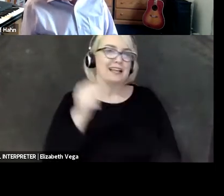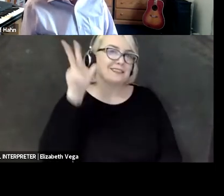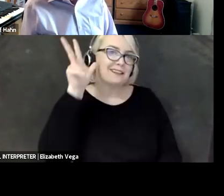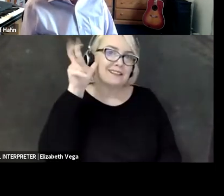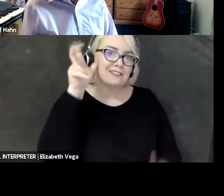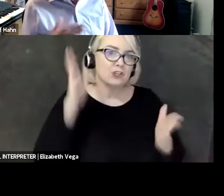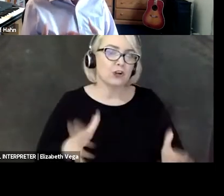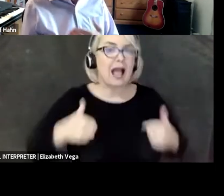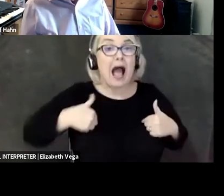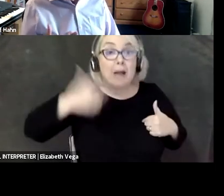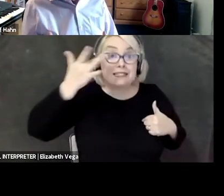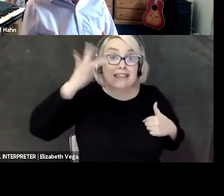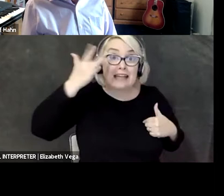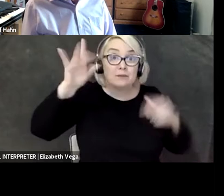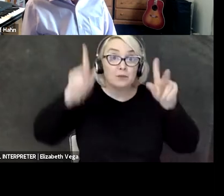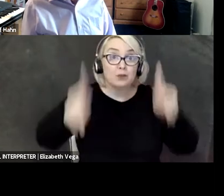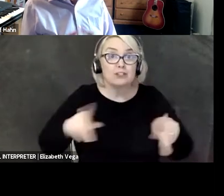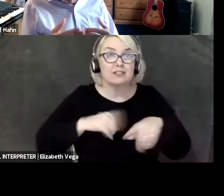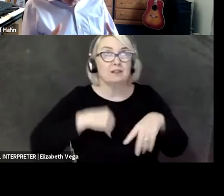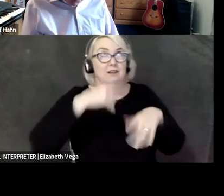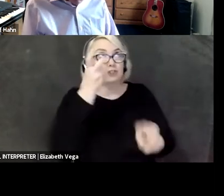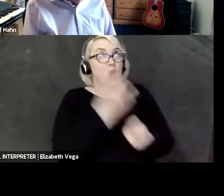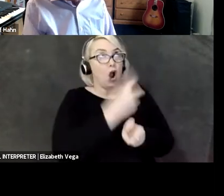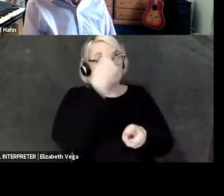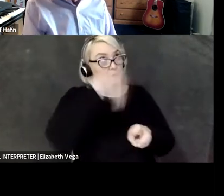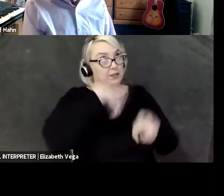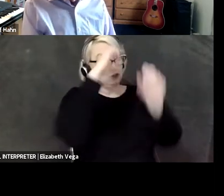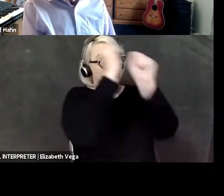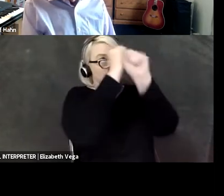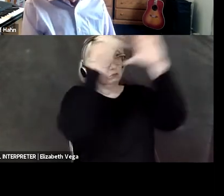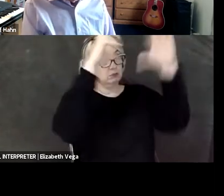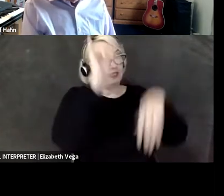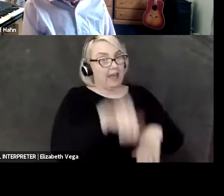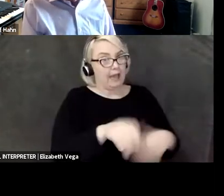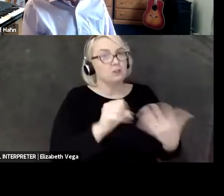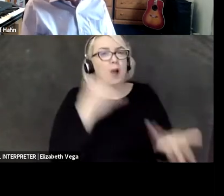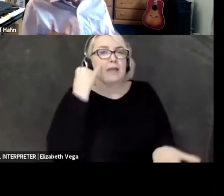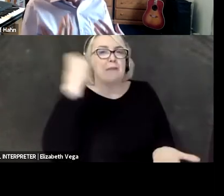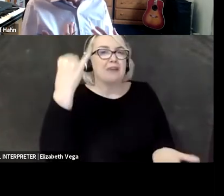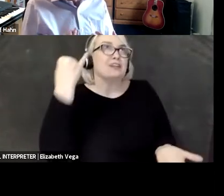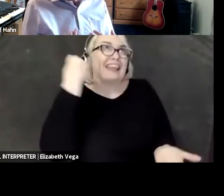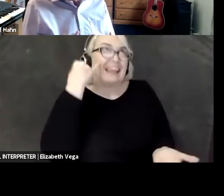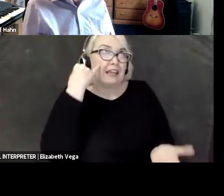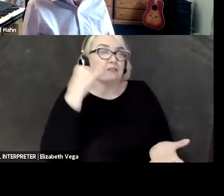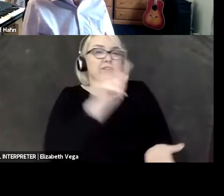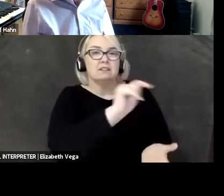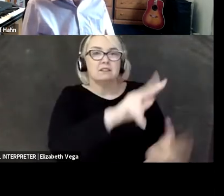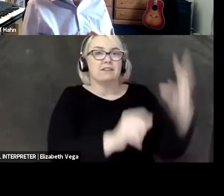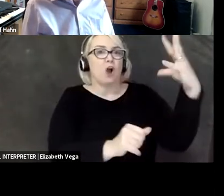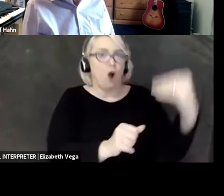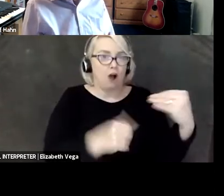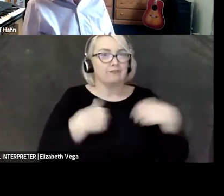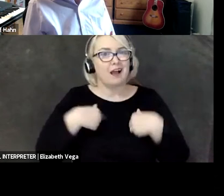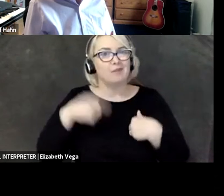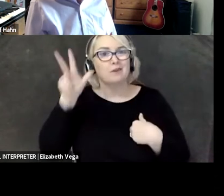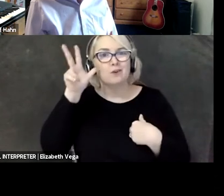I'm sighted, so it's hard for me to put myself in that position, but because I'm a radio person, I'm